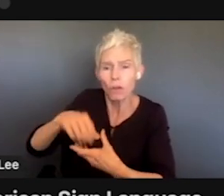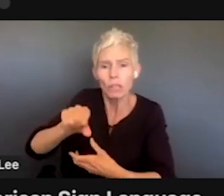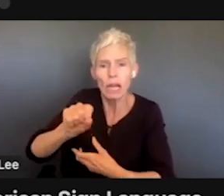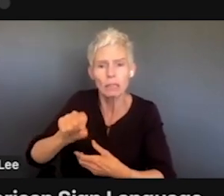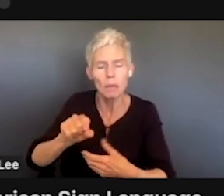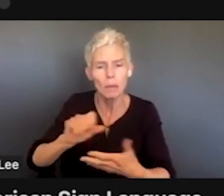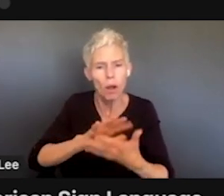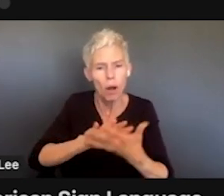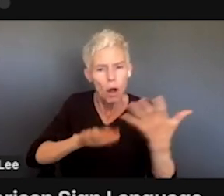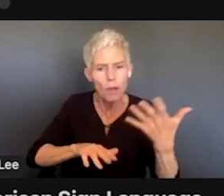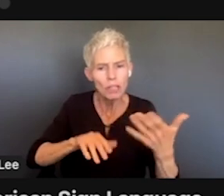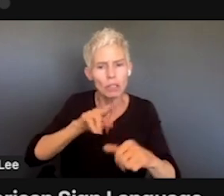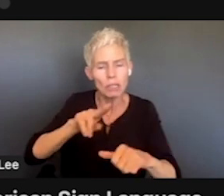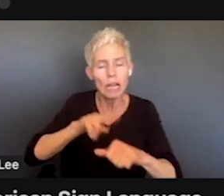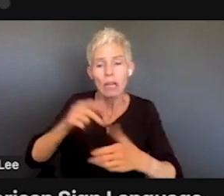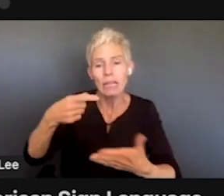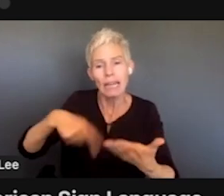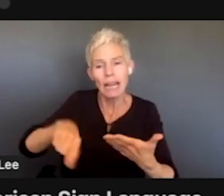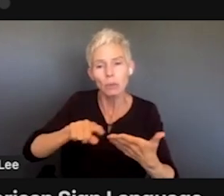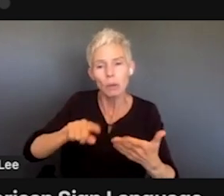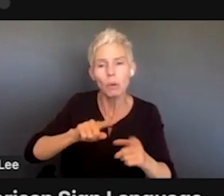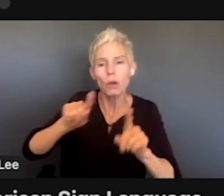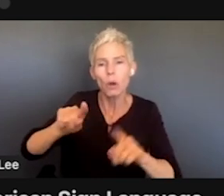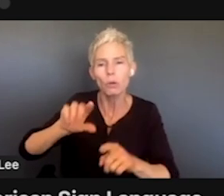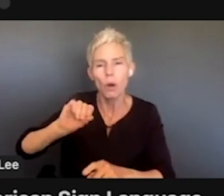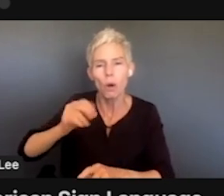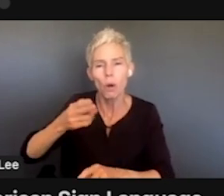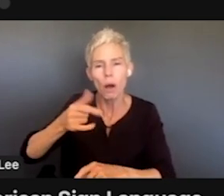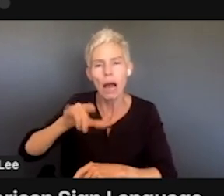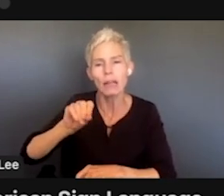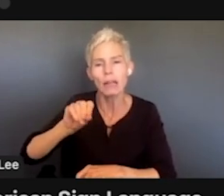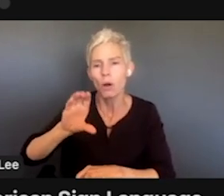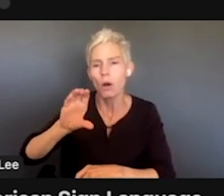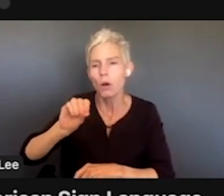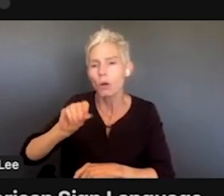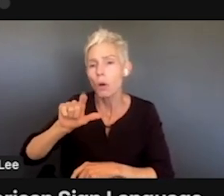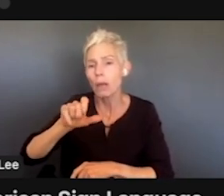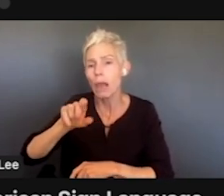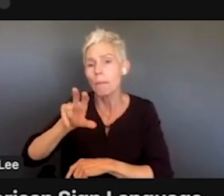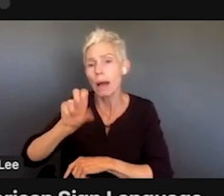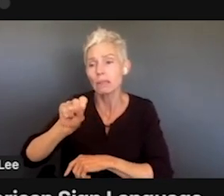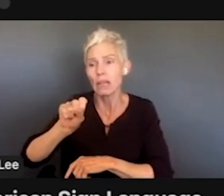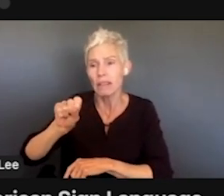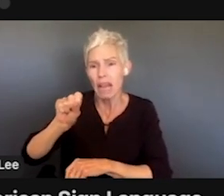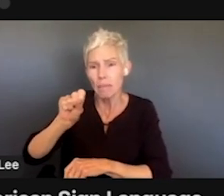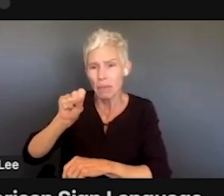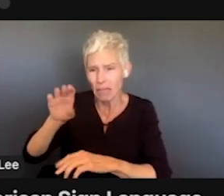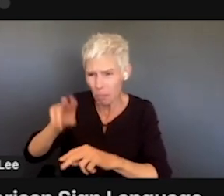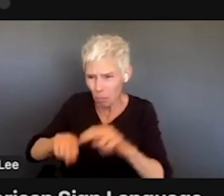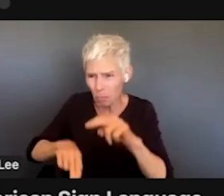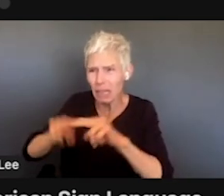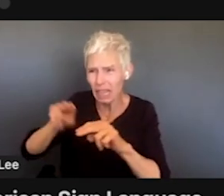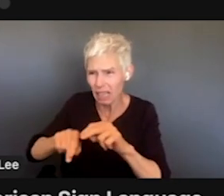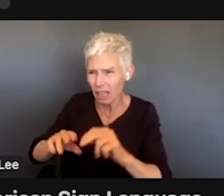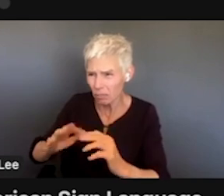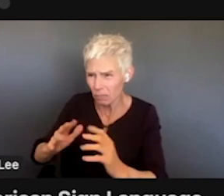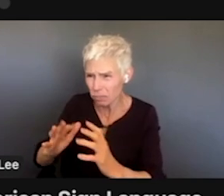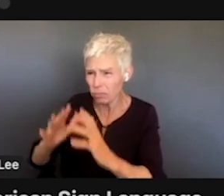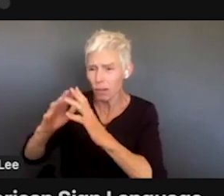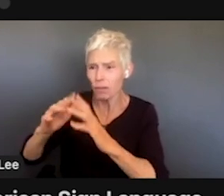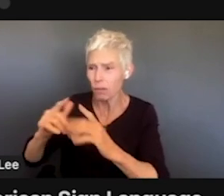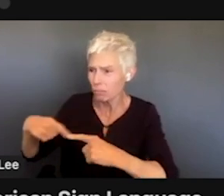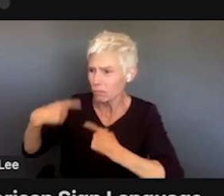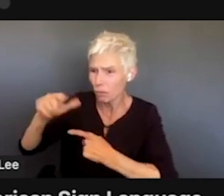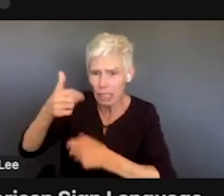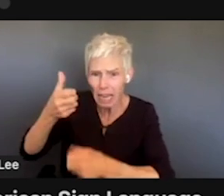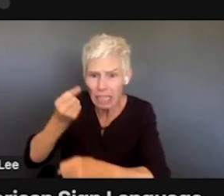visit Columbus next week, and they've been working on that facility as a community for 10 years. This is before we did Crisis Now.